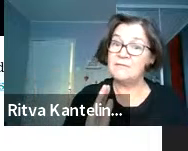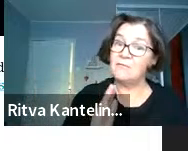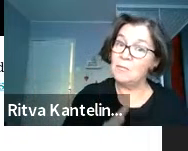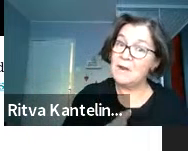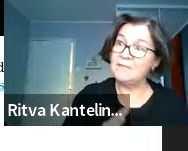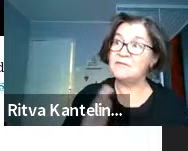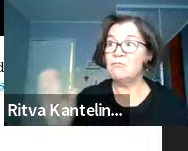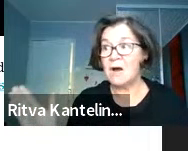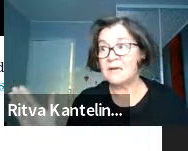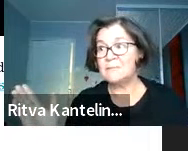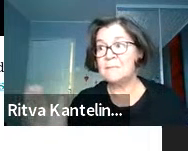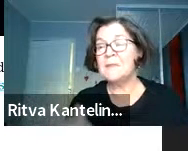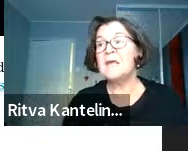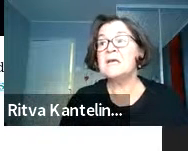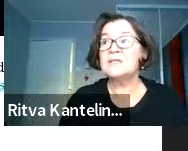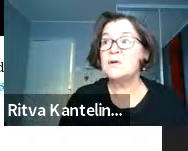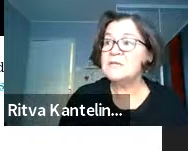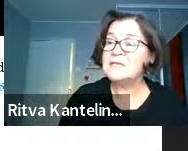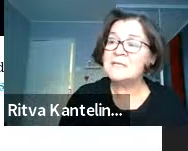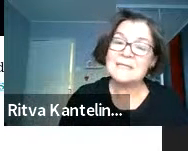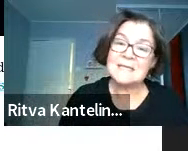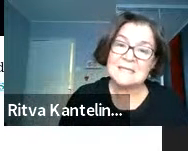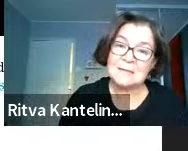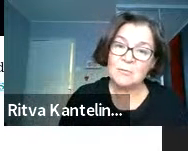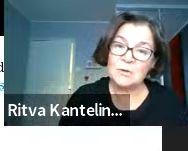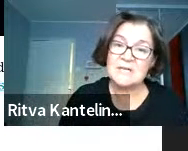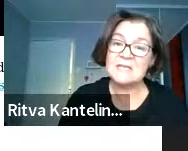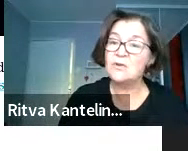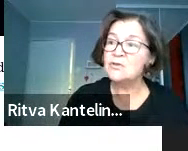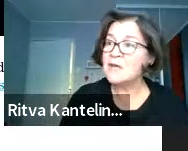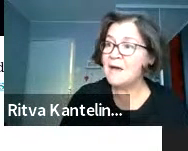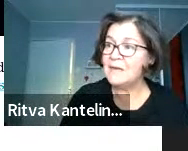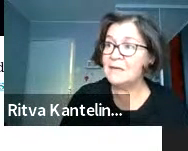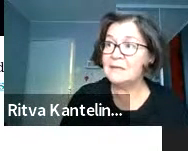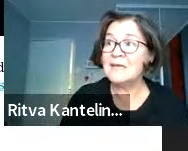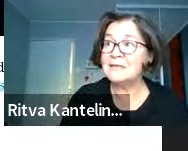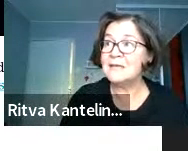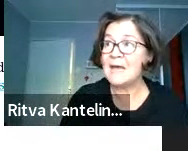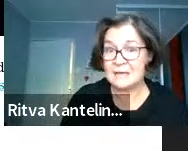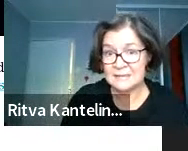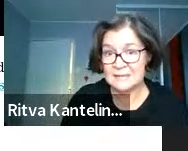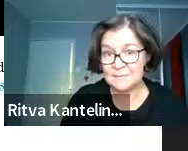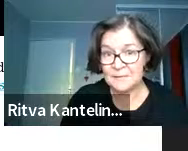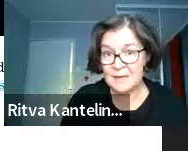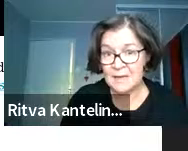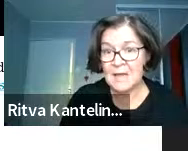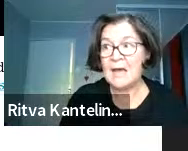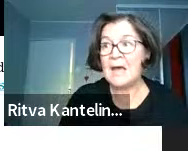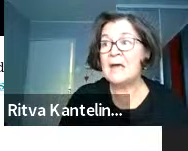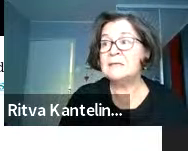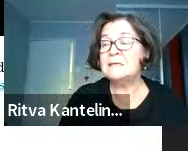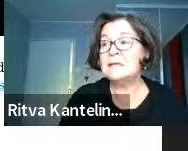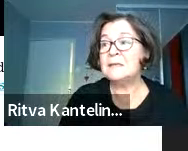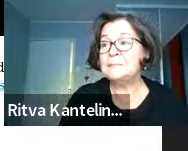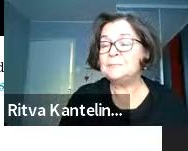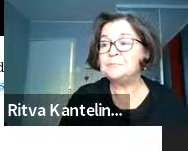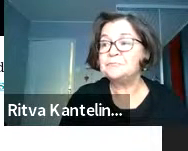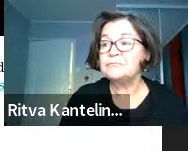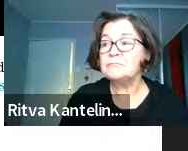to left, from left to right. So this is a system which is not having dead ends.